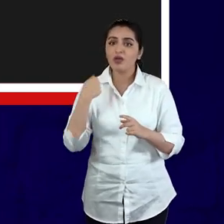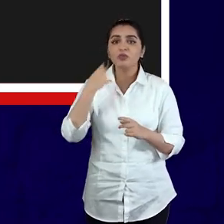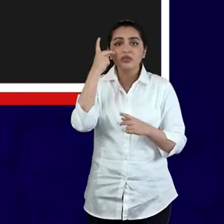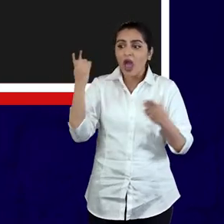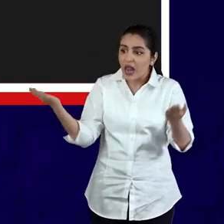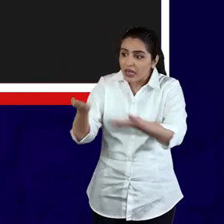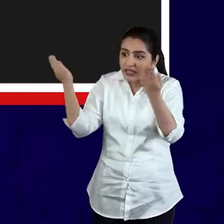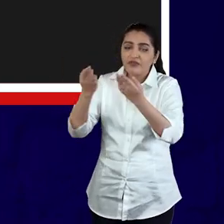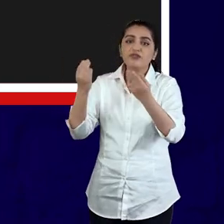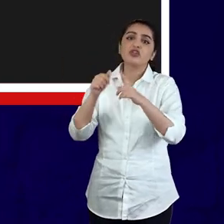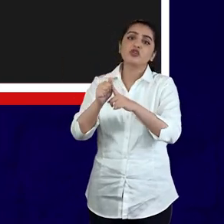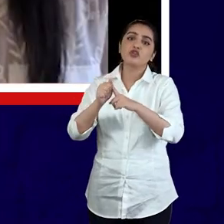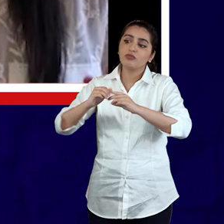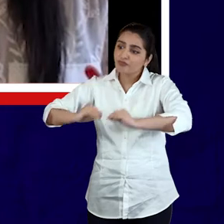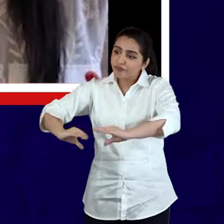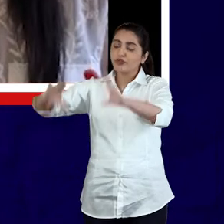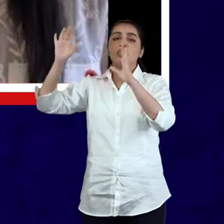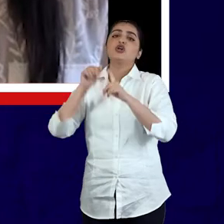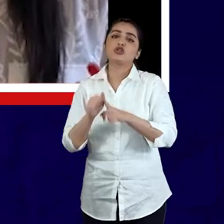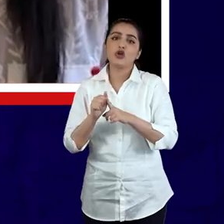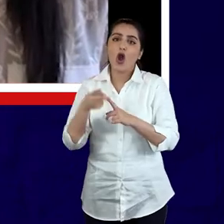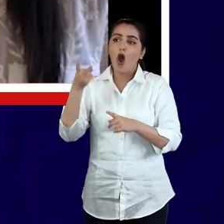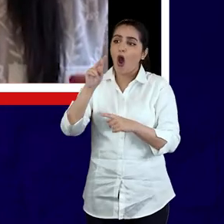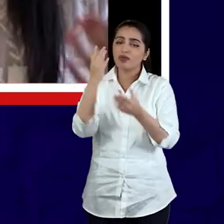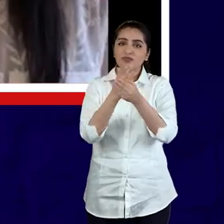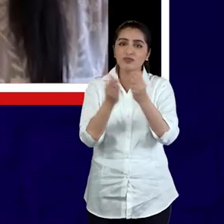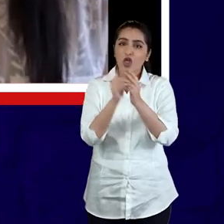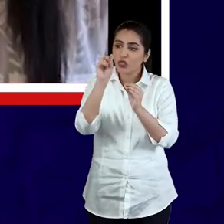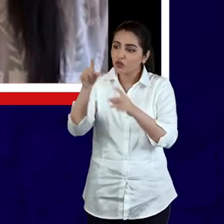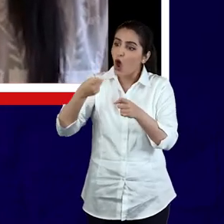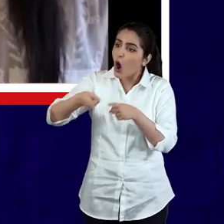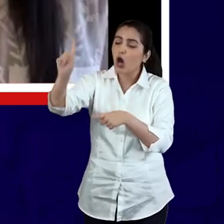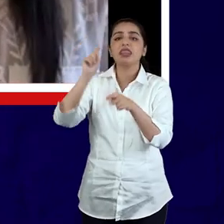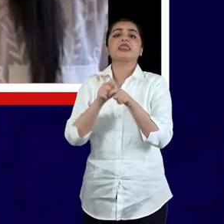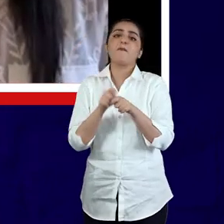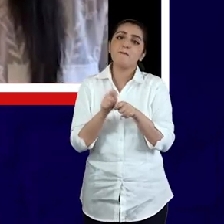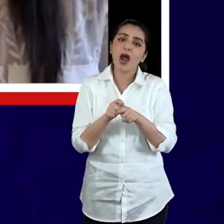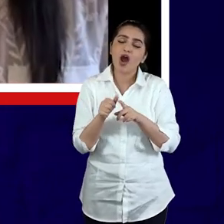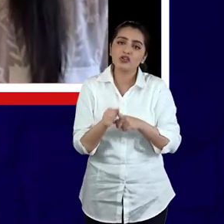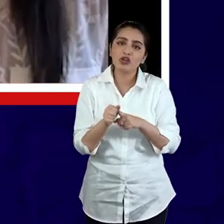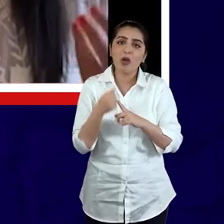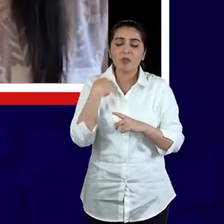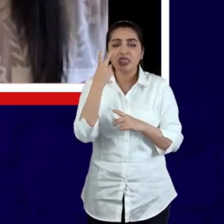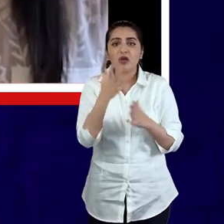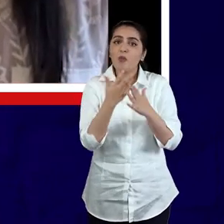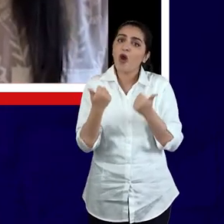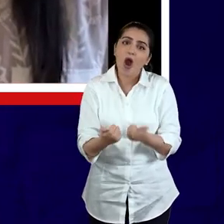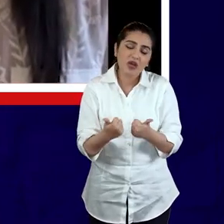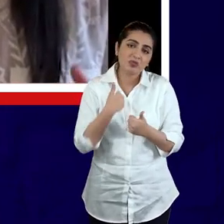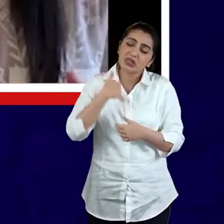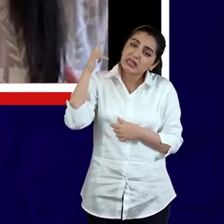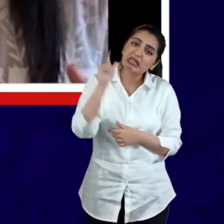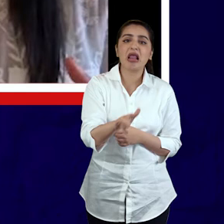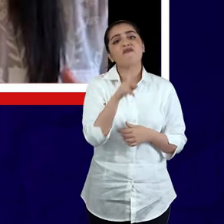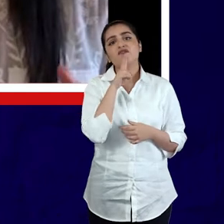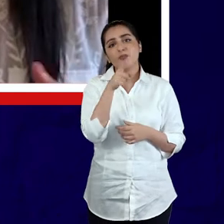said, lifting them off the ground and enabling them to make it themselves. And I think there's a lot of care in that, which